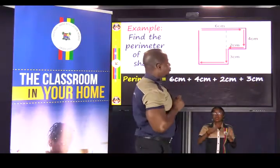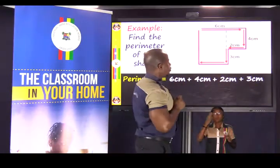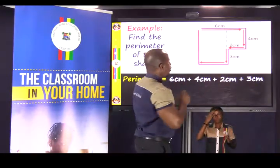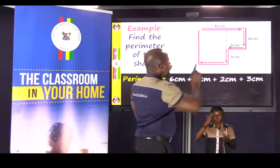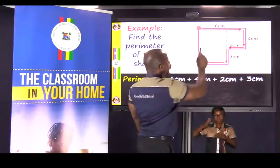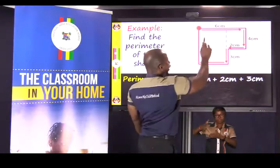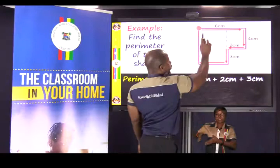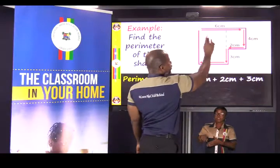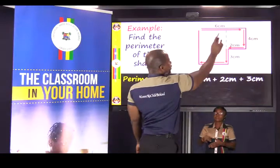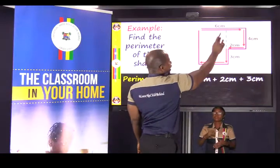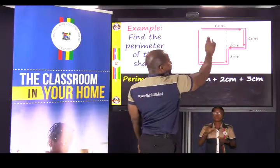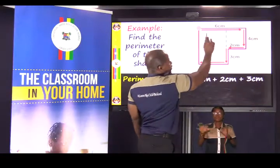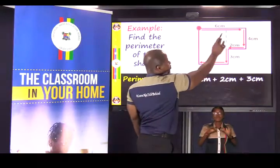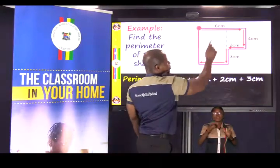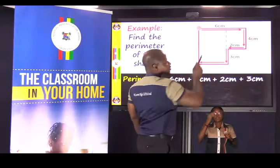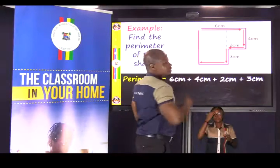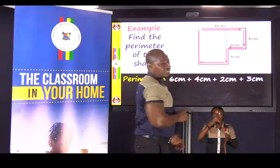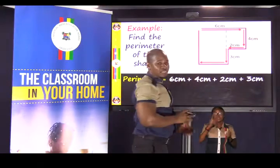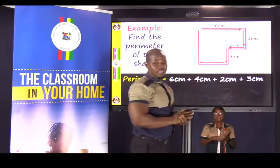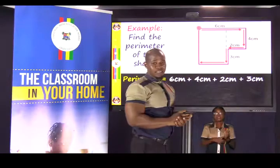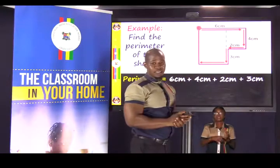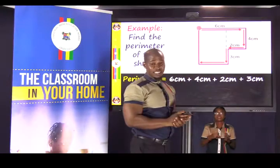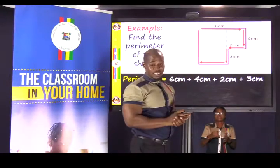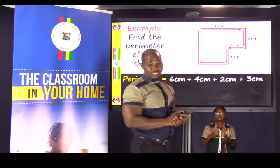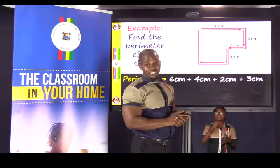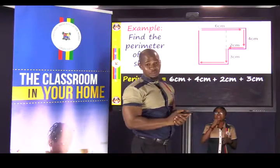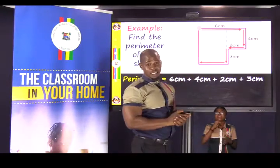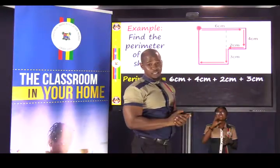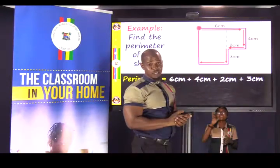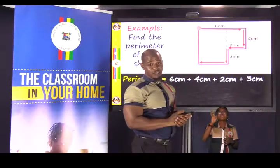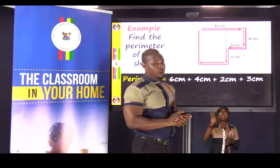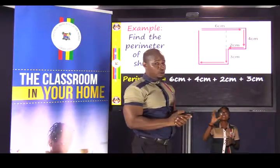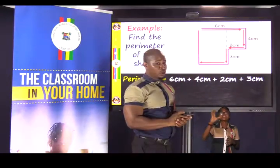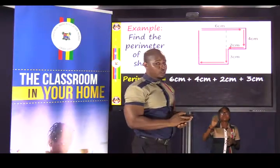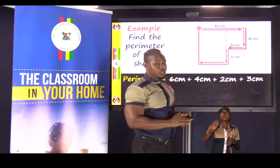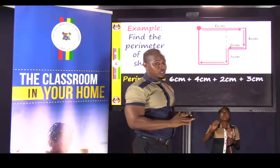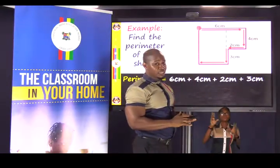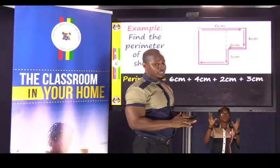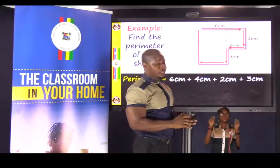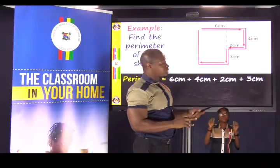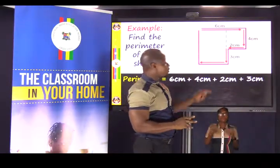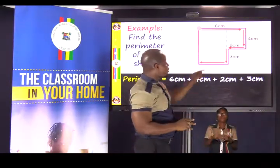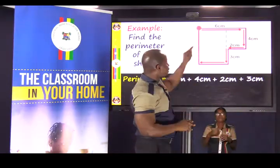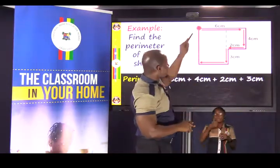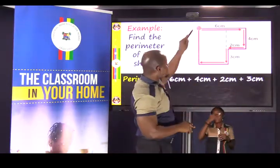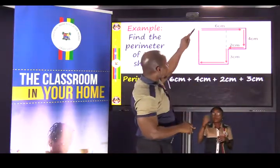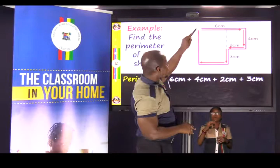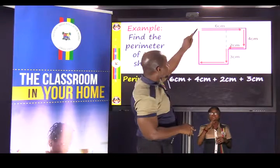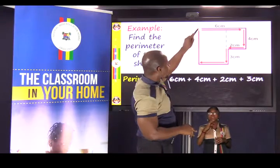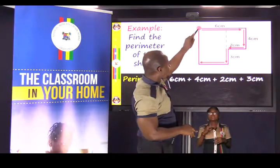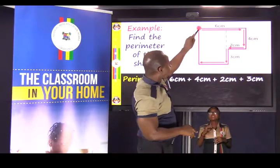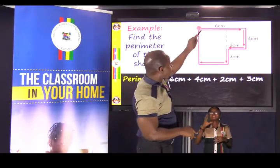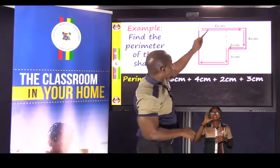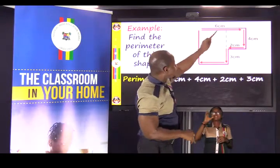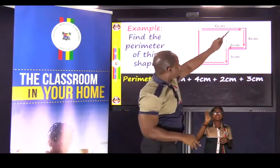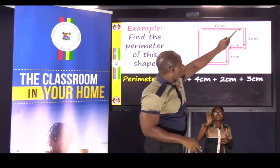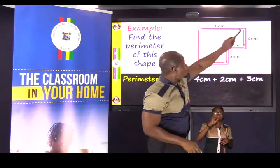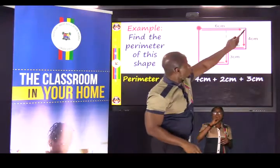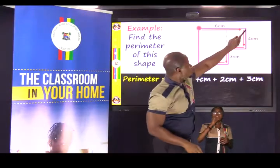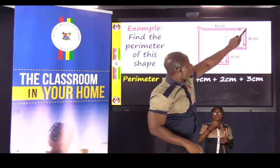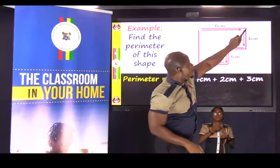But do I know this side? Is it 6 centimeters? No, it's not 6 centimeters because 6 centimeters is actually from